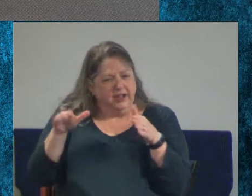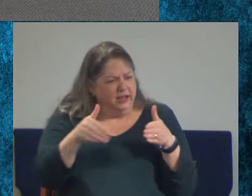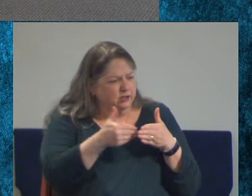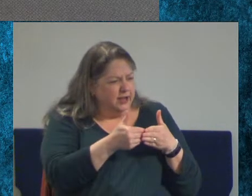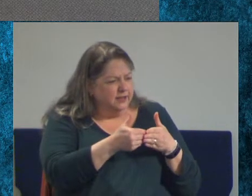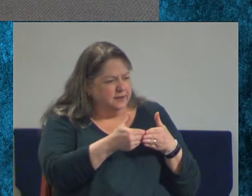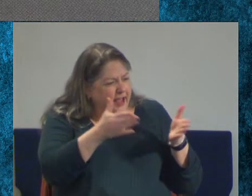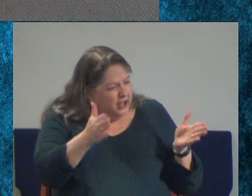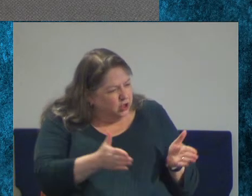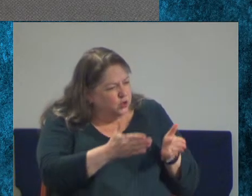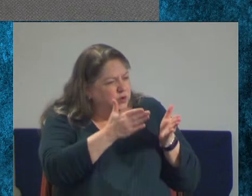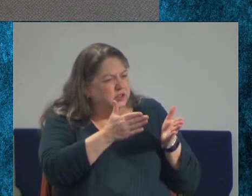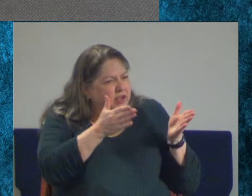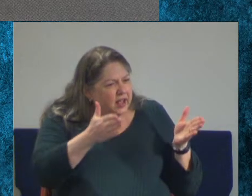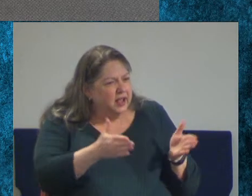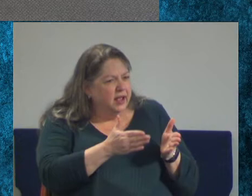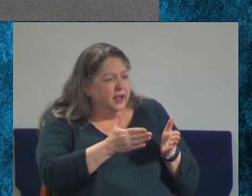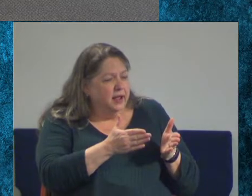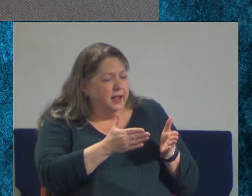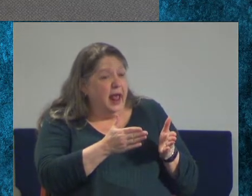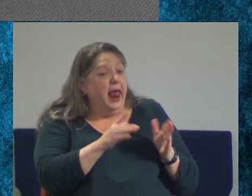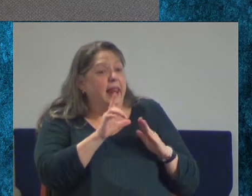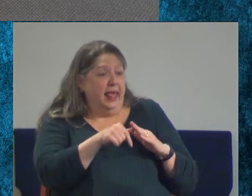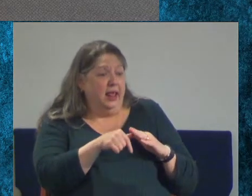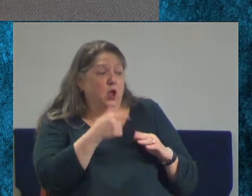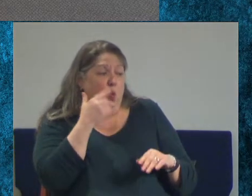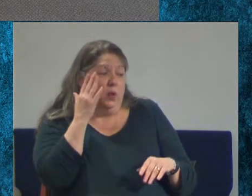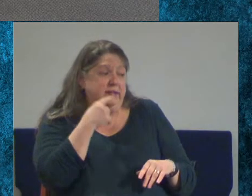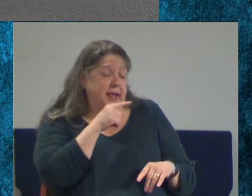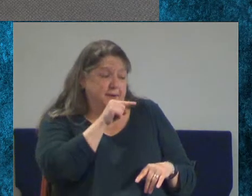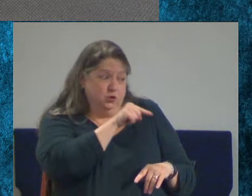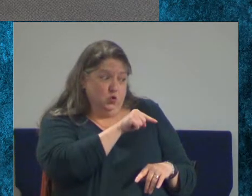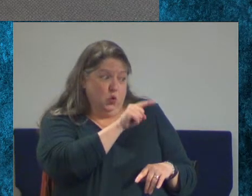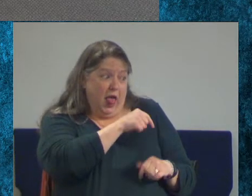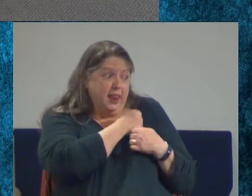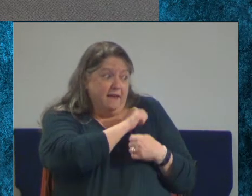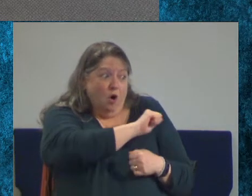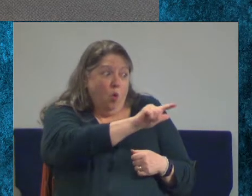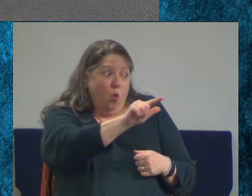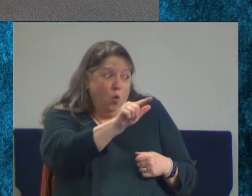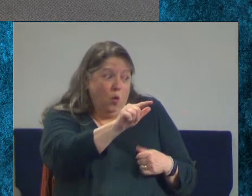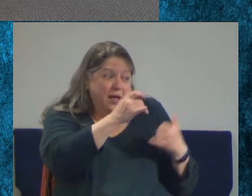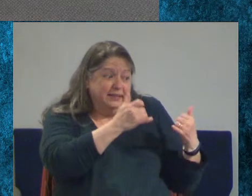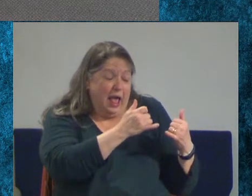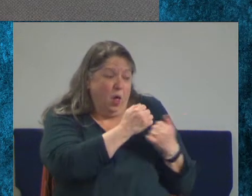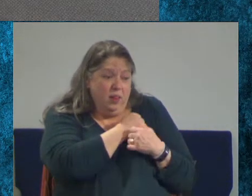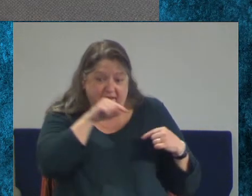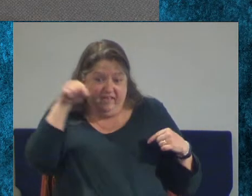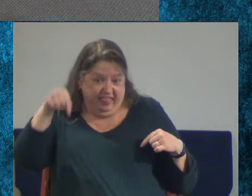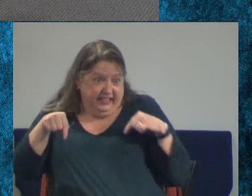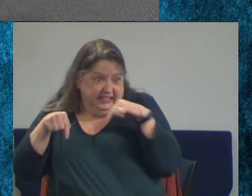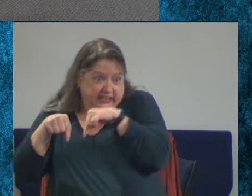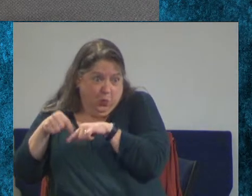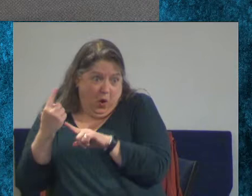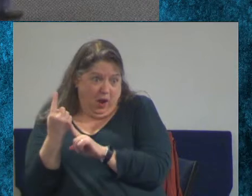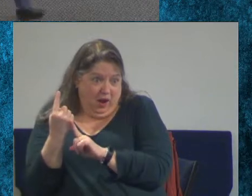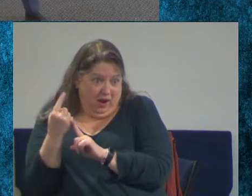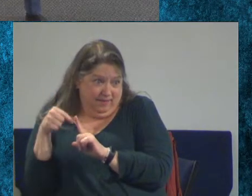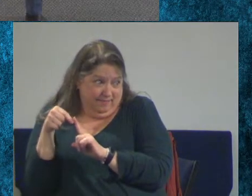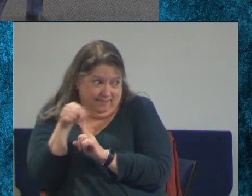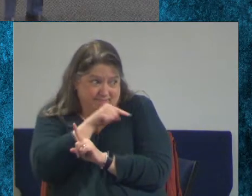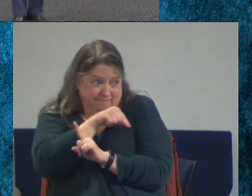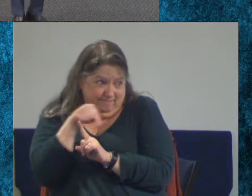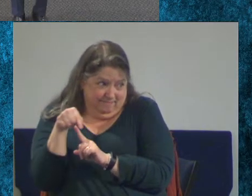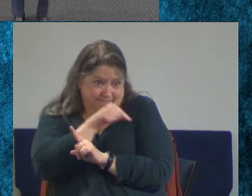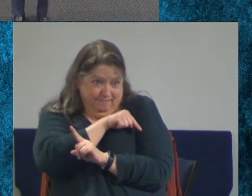at hand is I need you to love your brother. And so he starts in verse 5, thank you for your love for the saints. And then